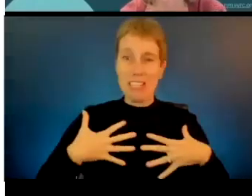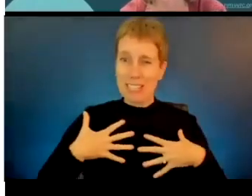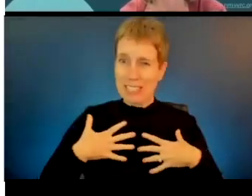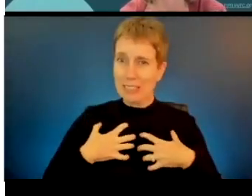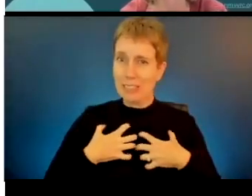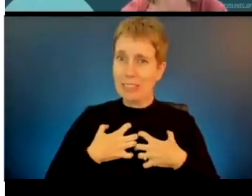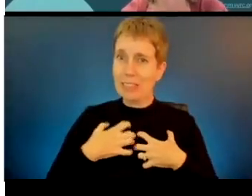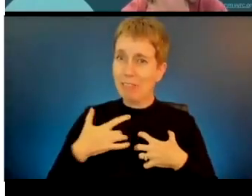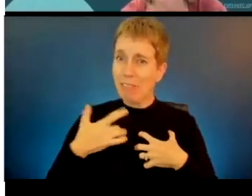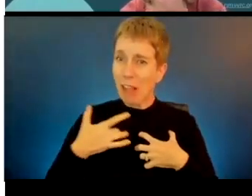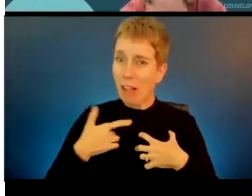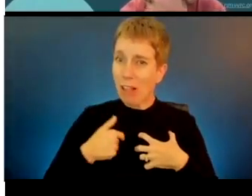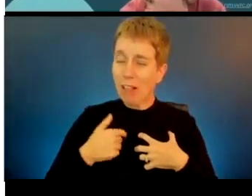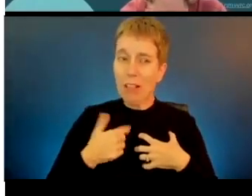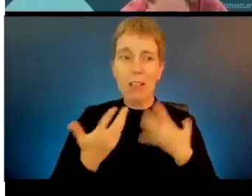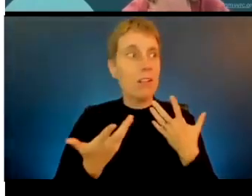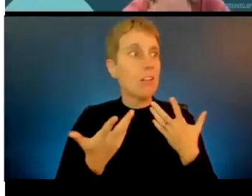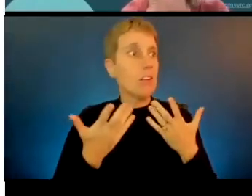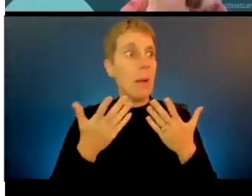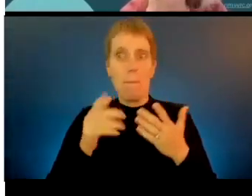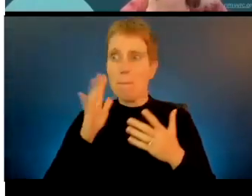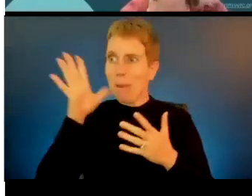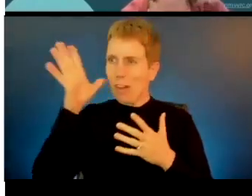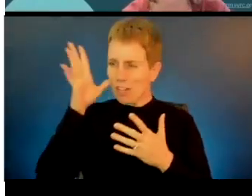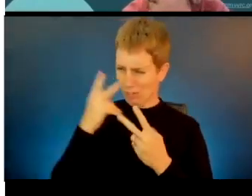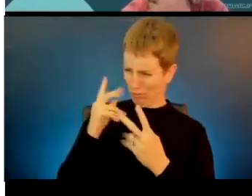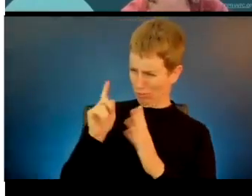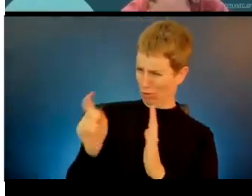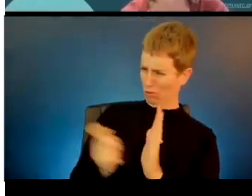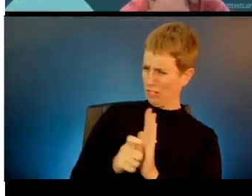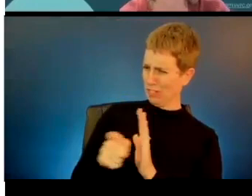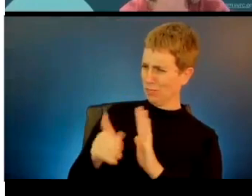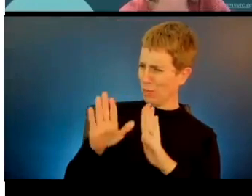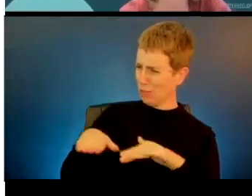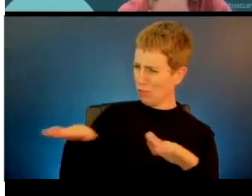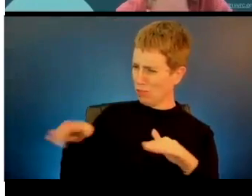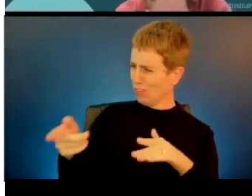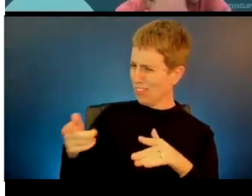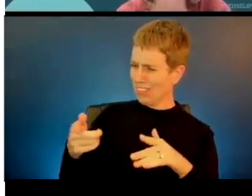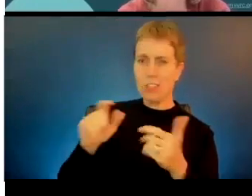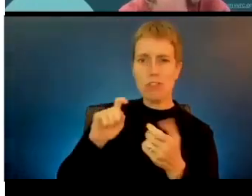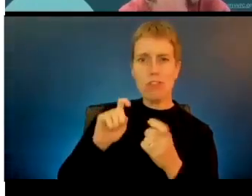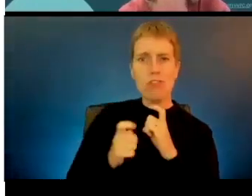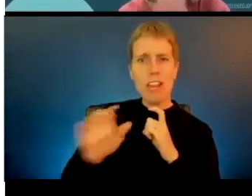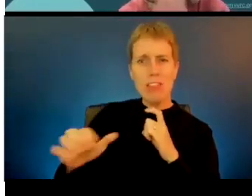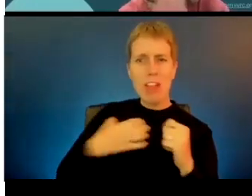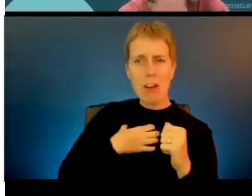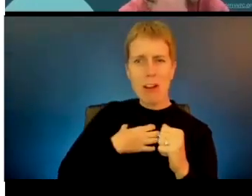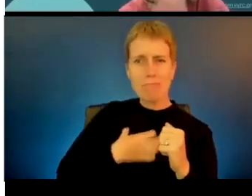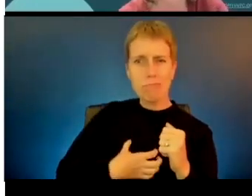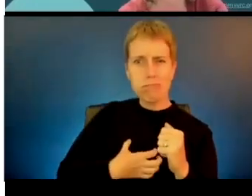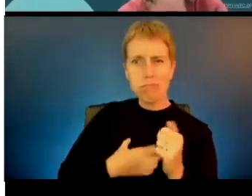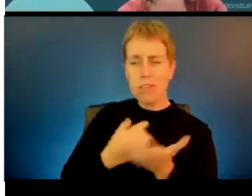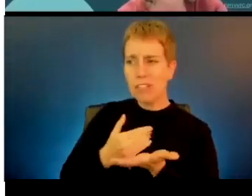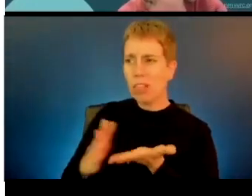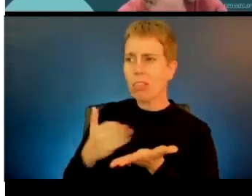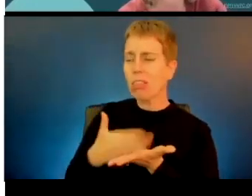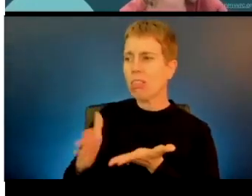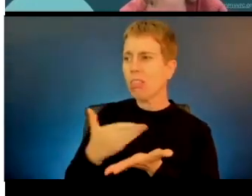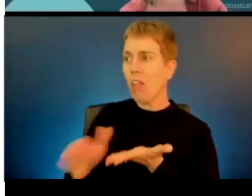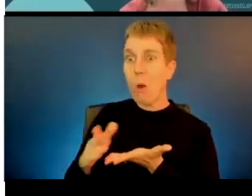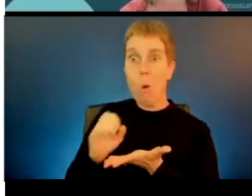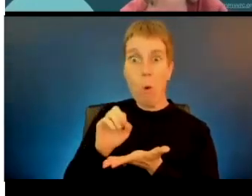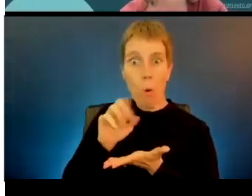their children have this change in appetite. They're either not hungry anymore or they're eating even more often or more frequently than they had in the